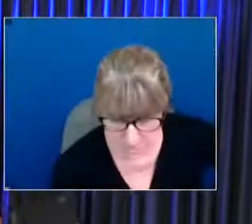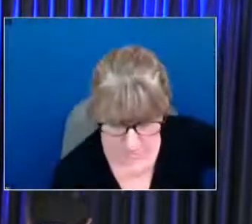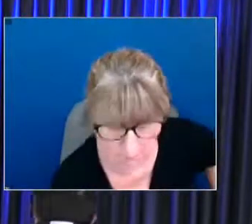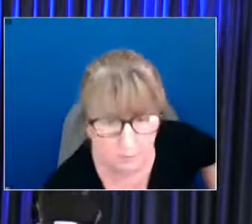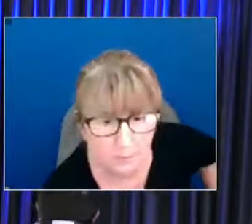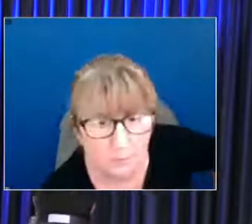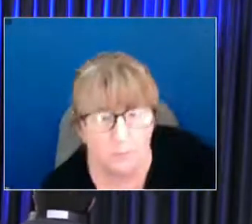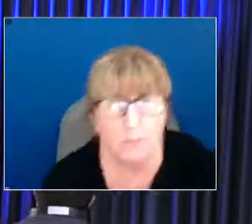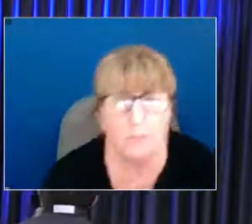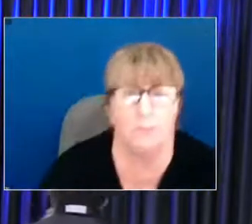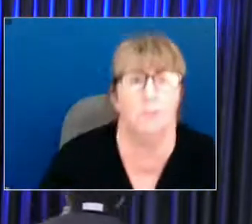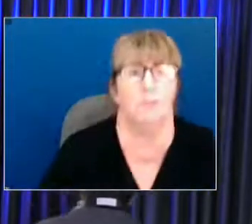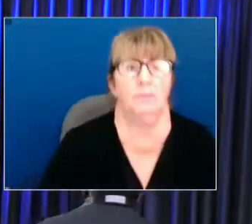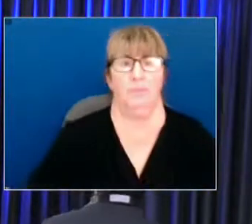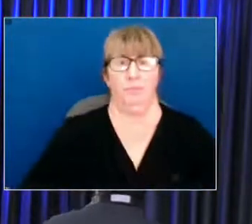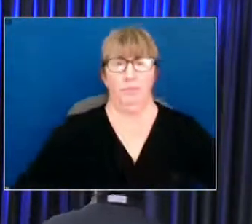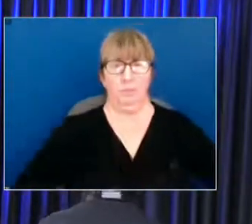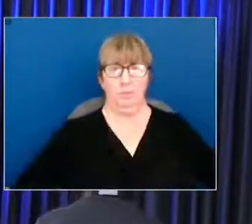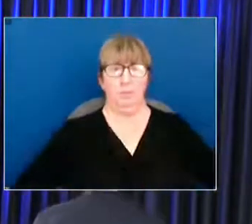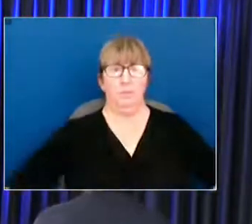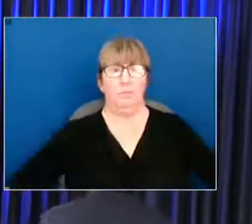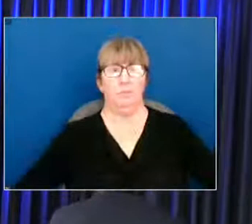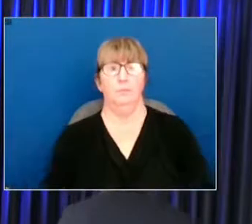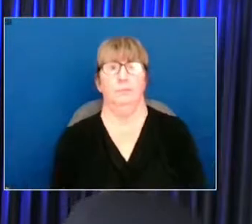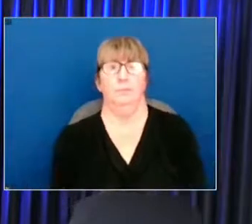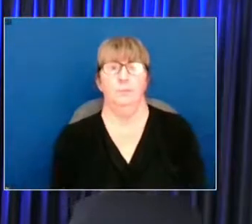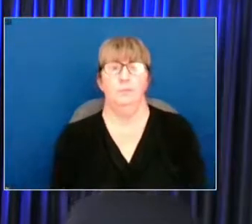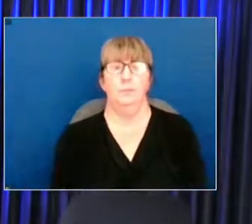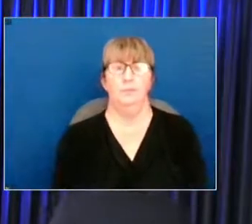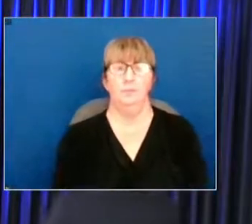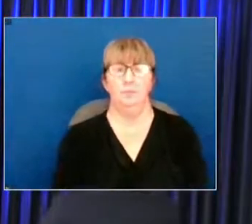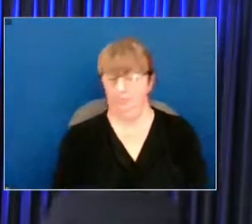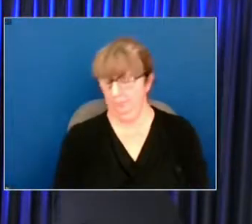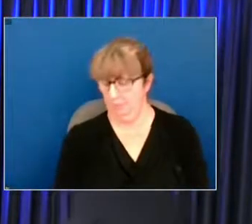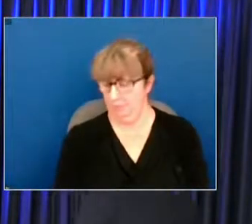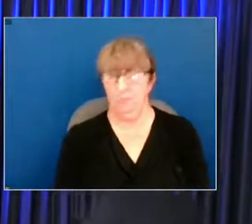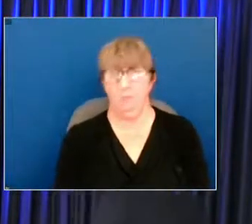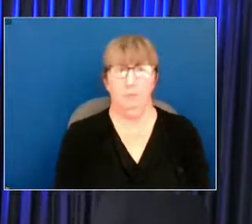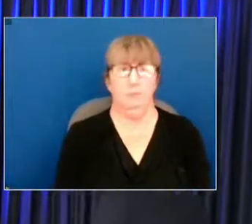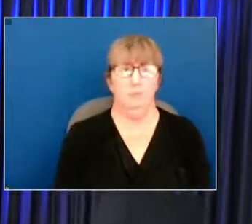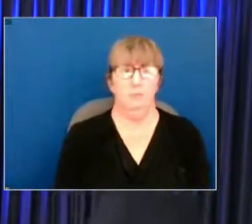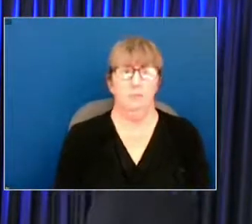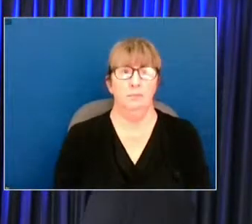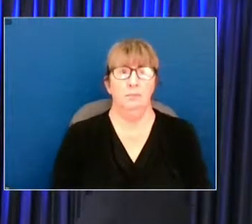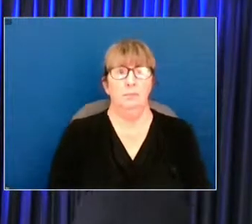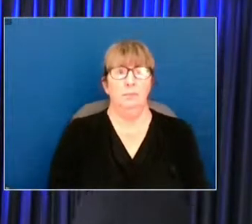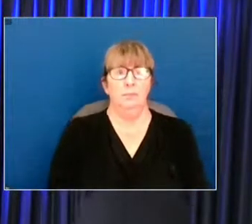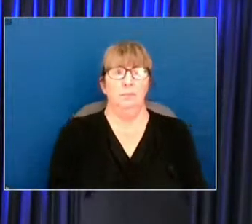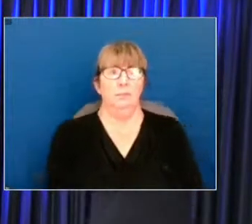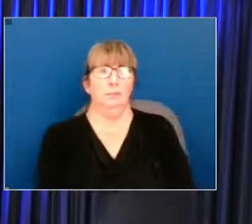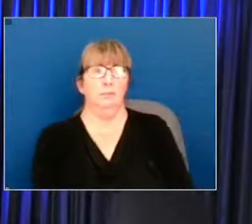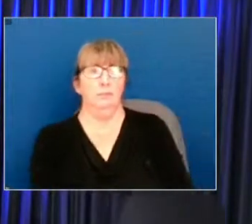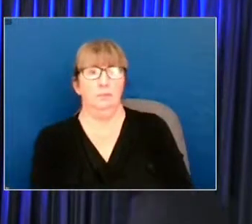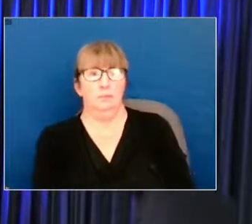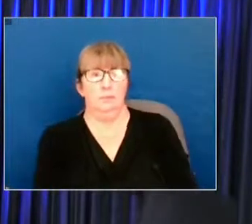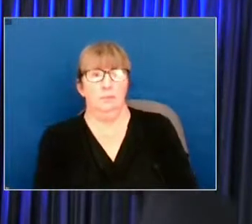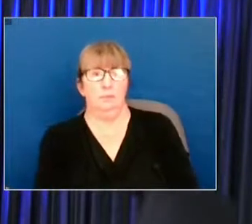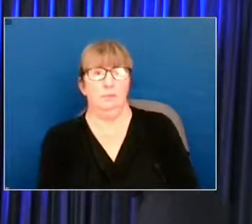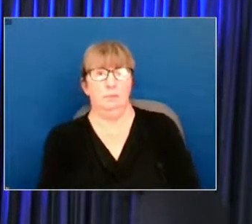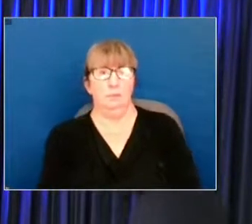We're gonna need those flags cut down, the poles, because they're above our ability to